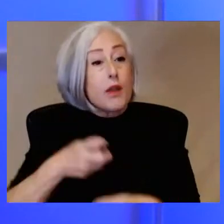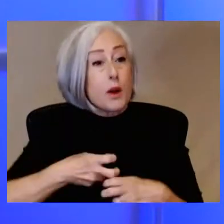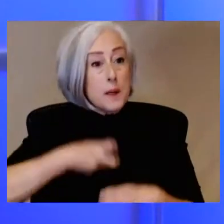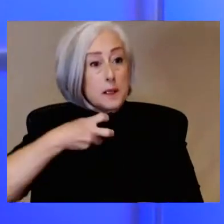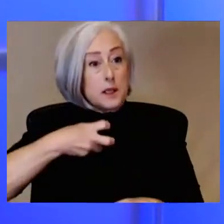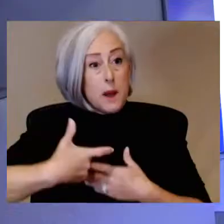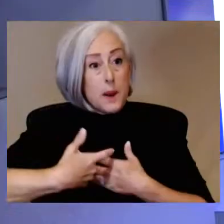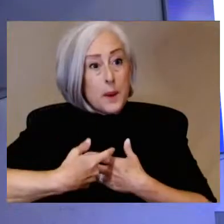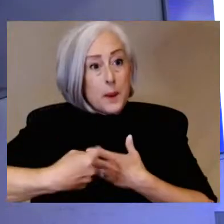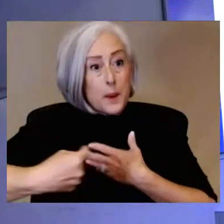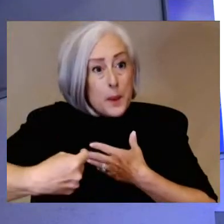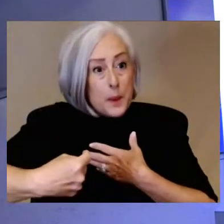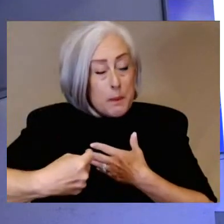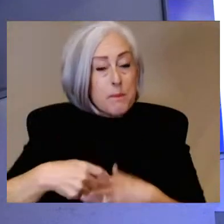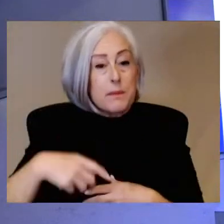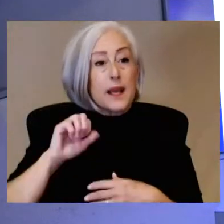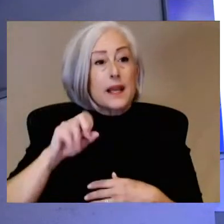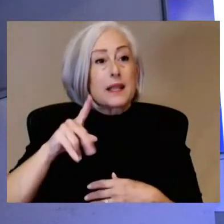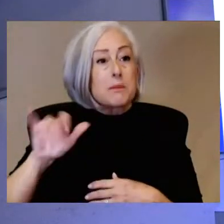the presence. Let's get a better way than that, though.